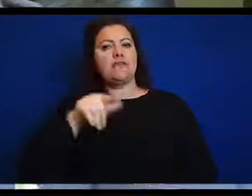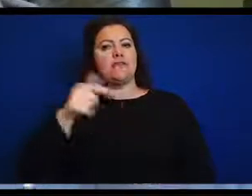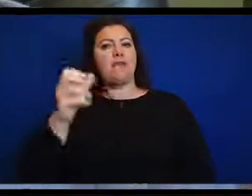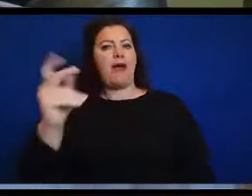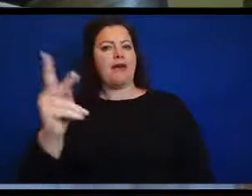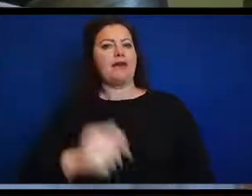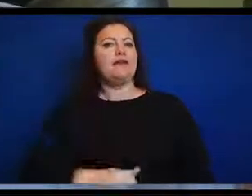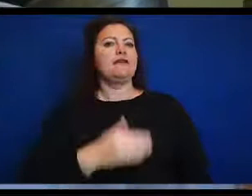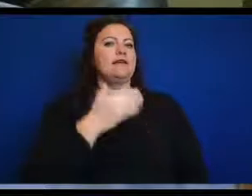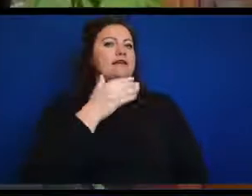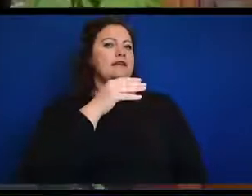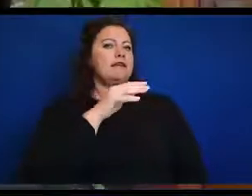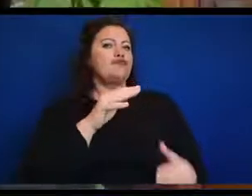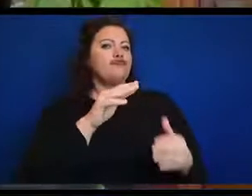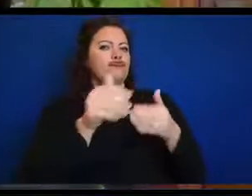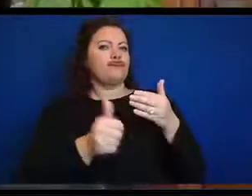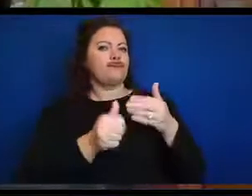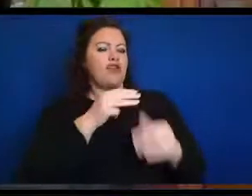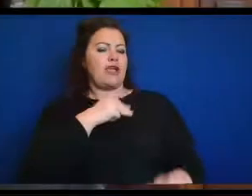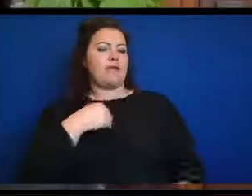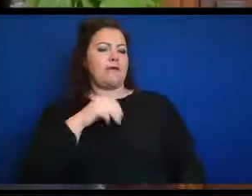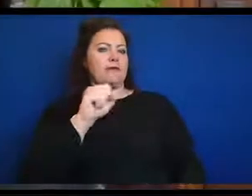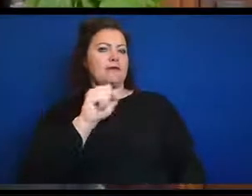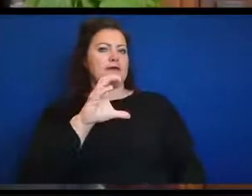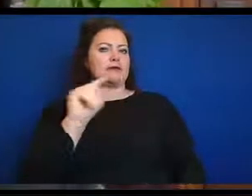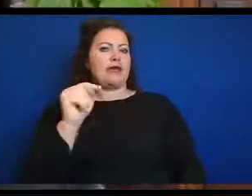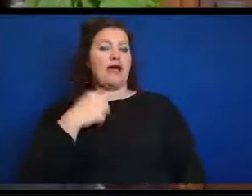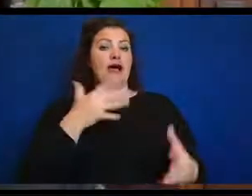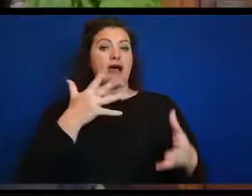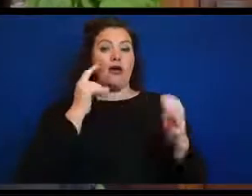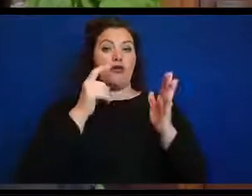Ranking Member Scott, thanks very much. And I want to note for the